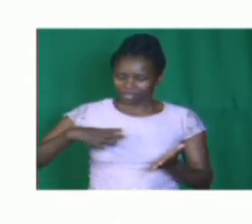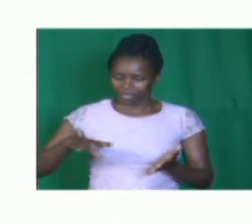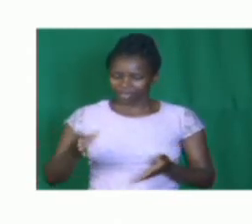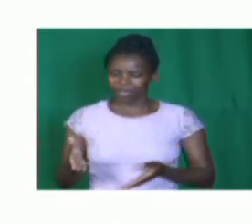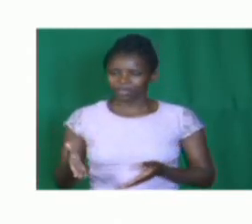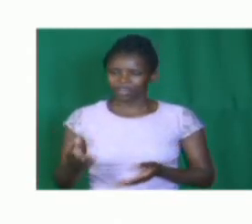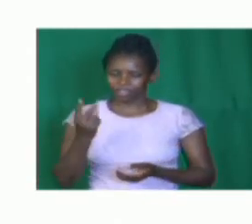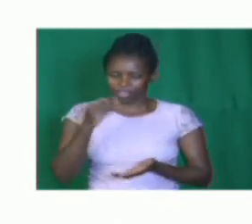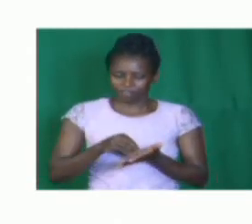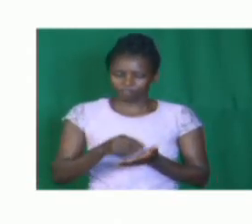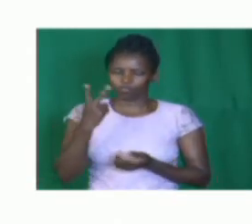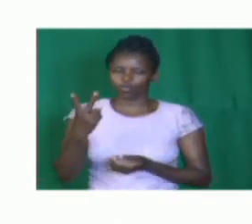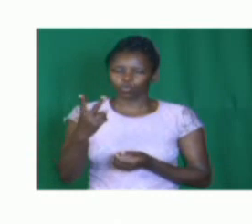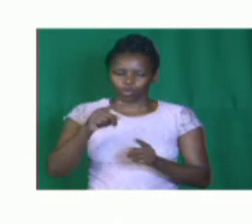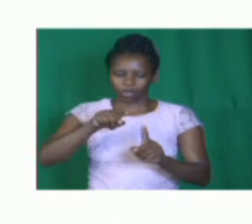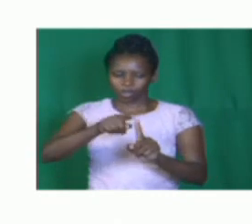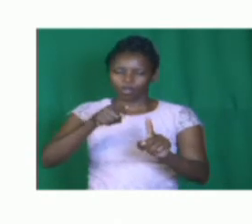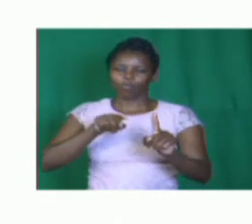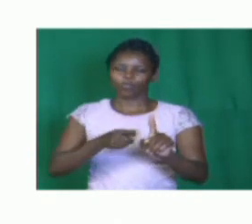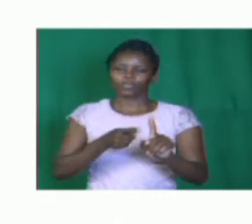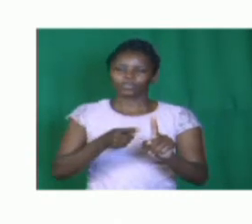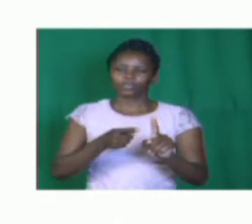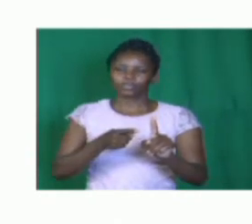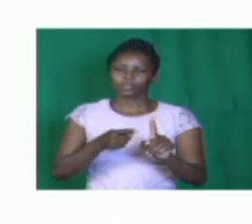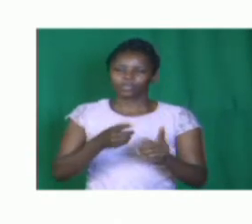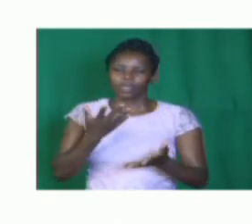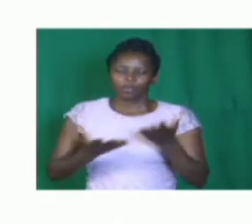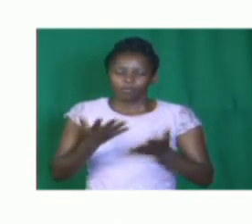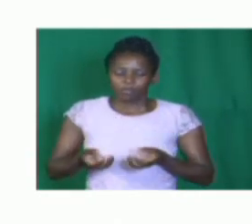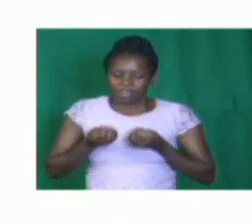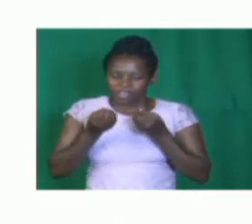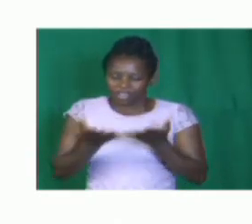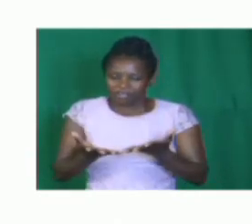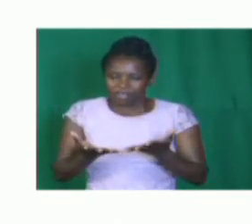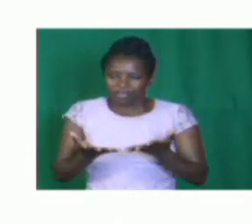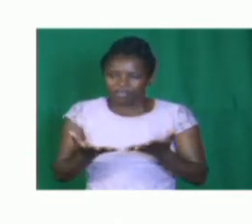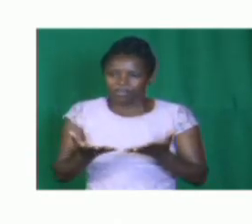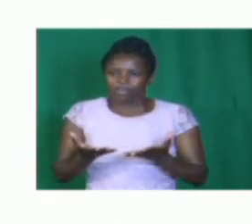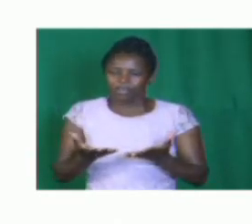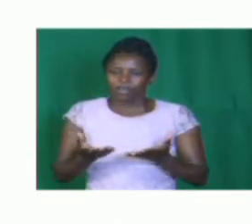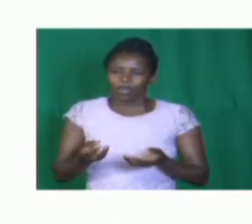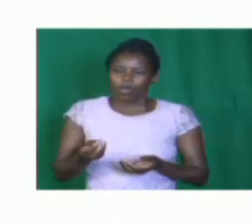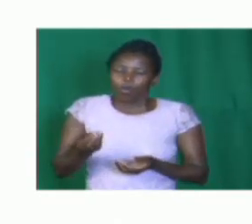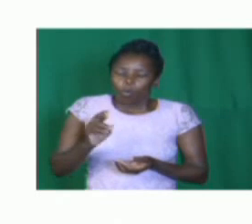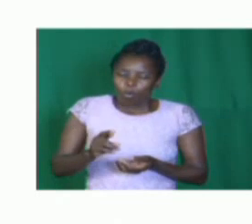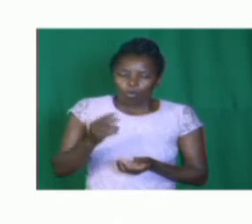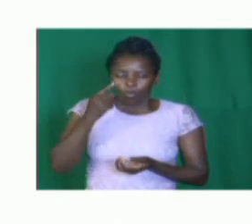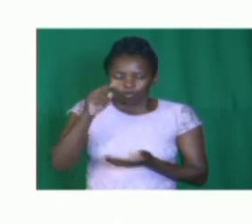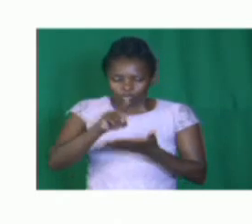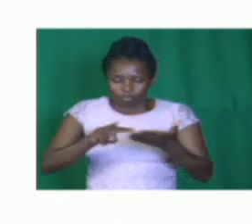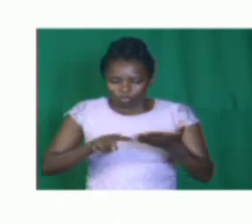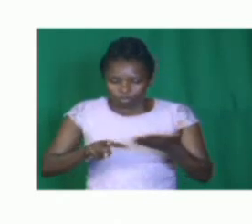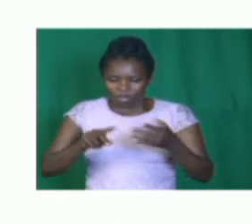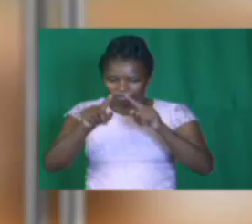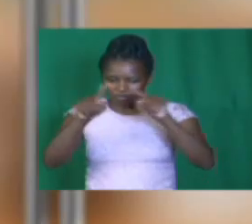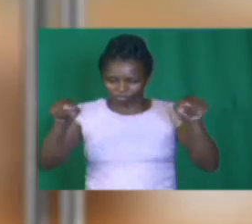you have 2 points, which may be given or may have to be read off from your graph. I